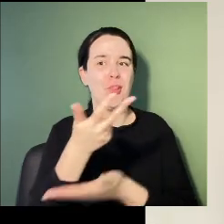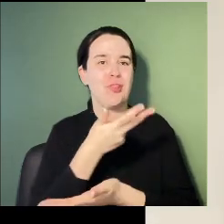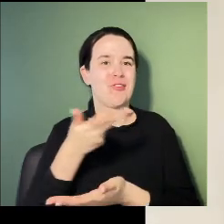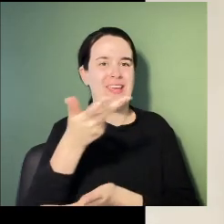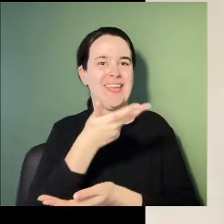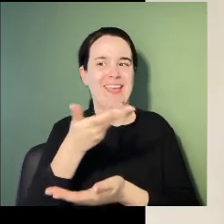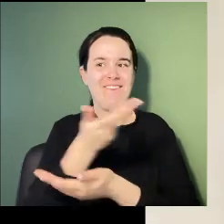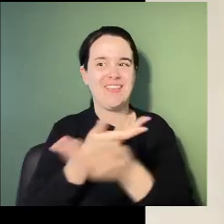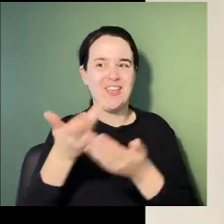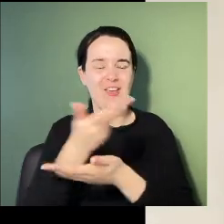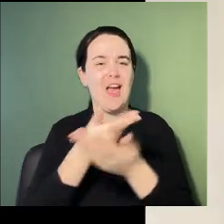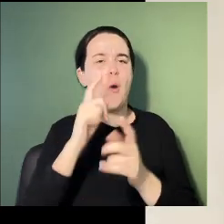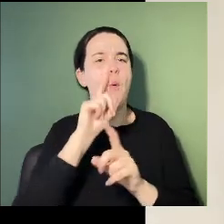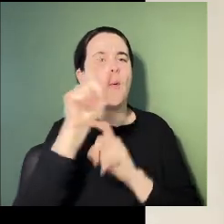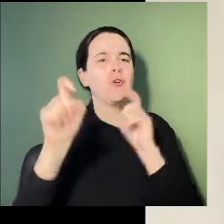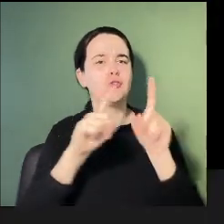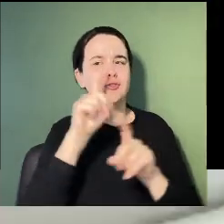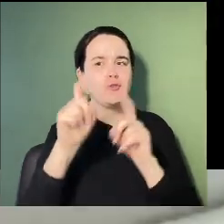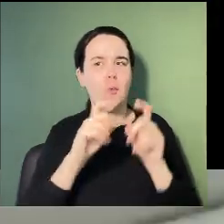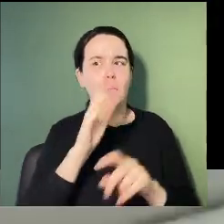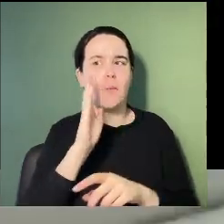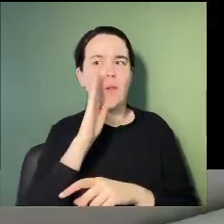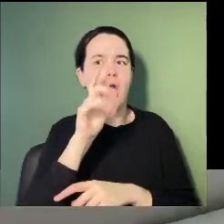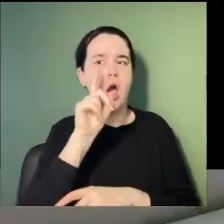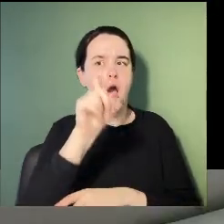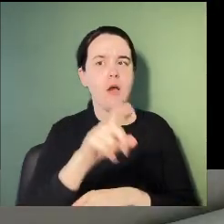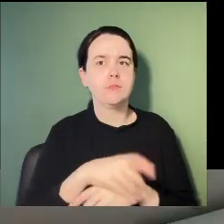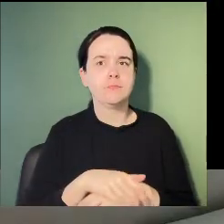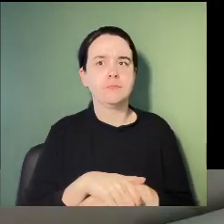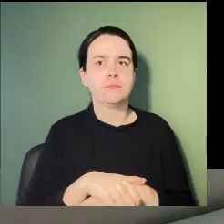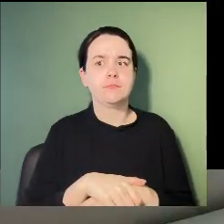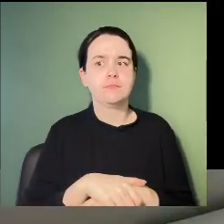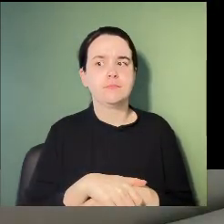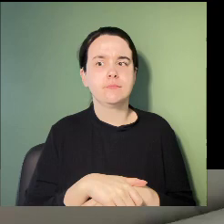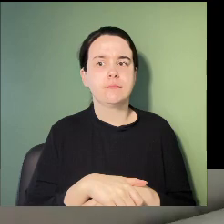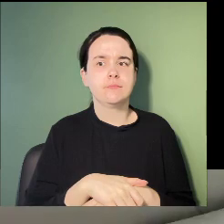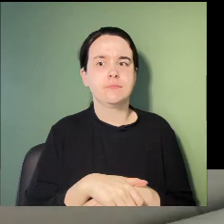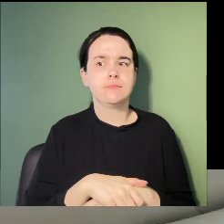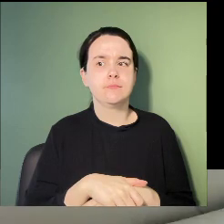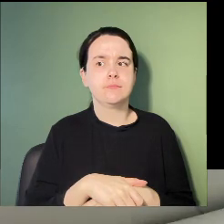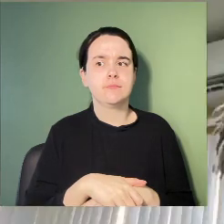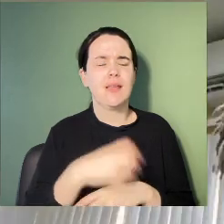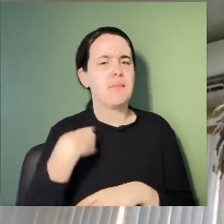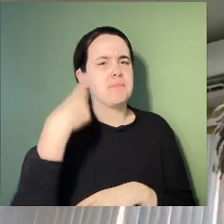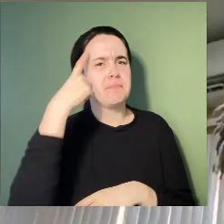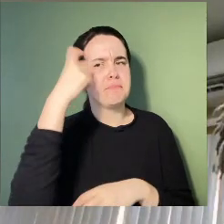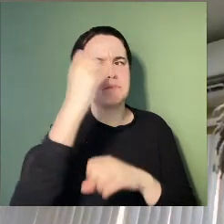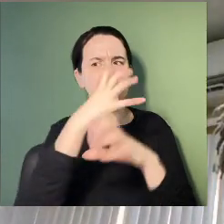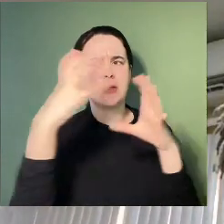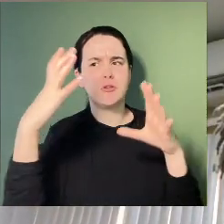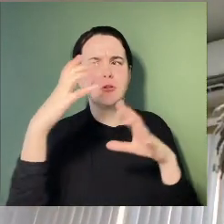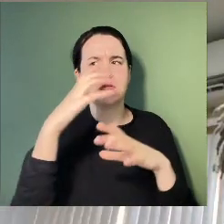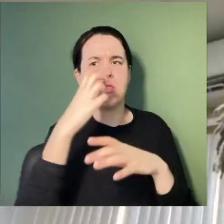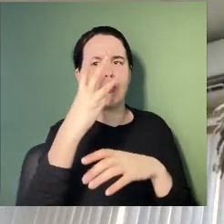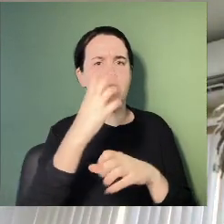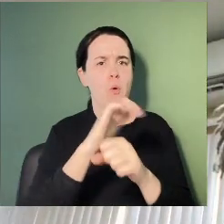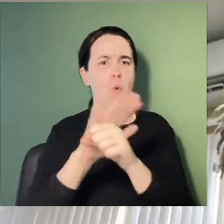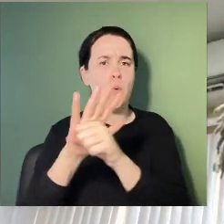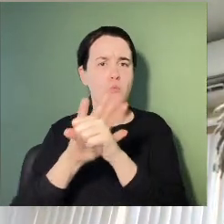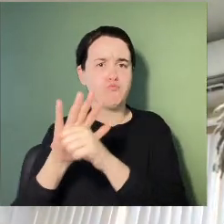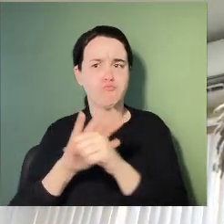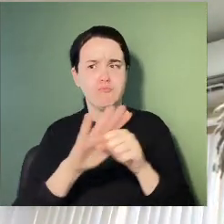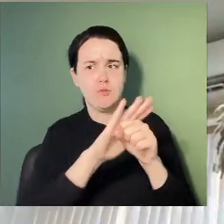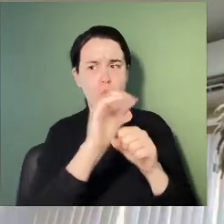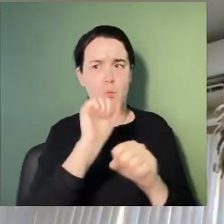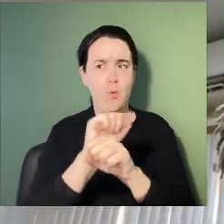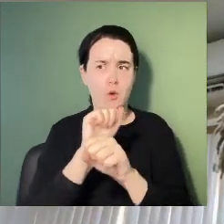themselves and ask questions. I imagine that across each of your work areas, there are things that are being illuminated by your colleagues